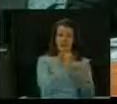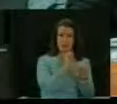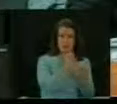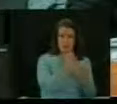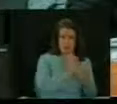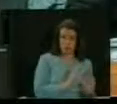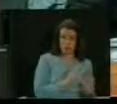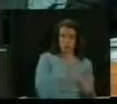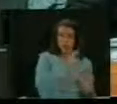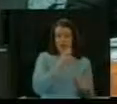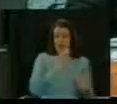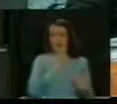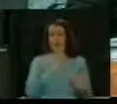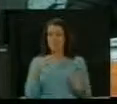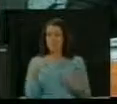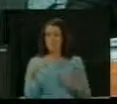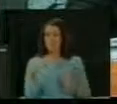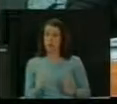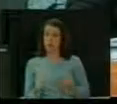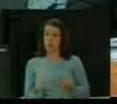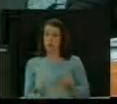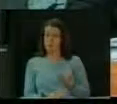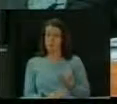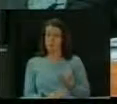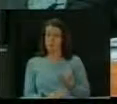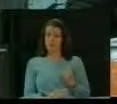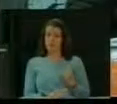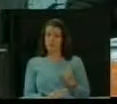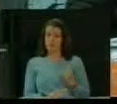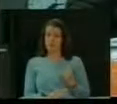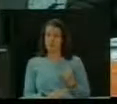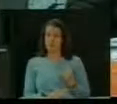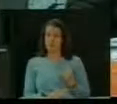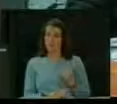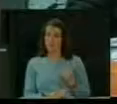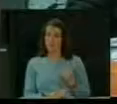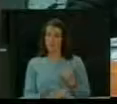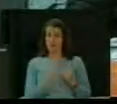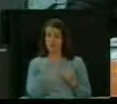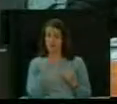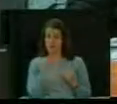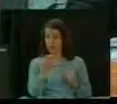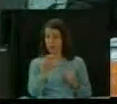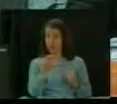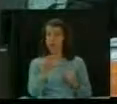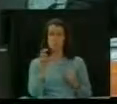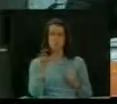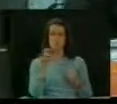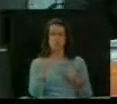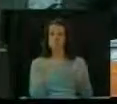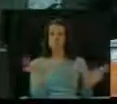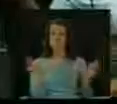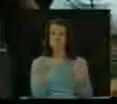commissioners from both serving as an employee of Knox County and as a commissioner.